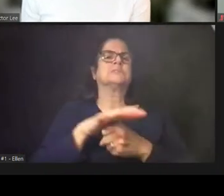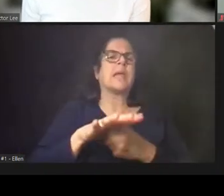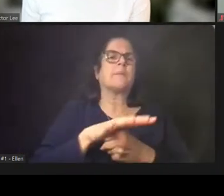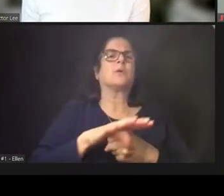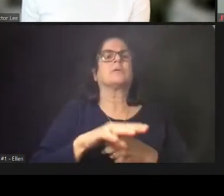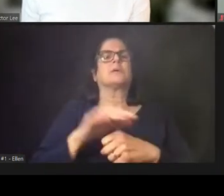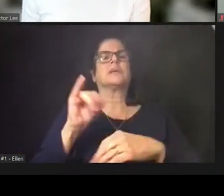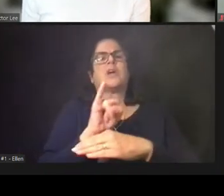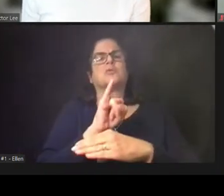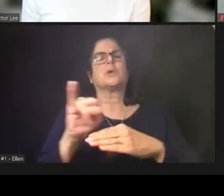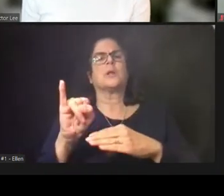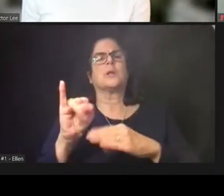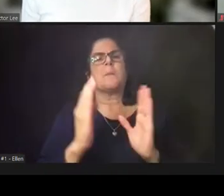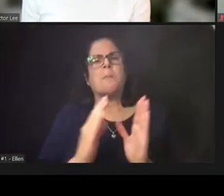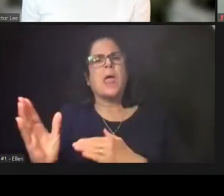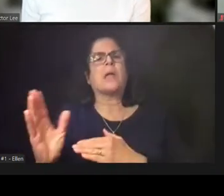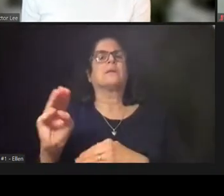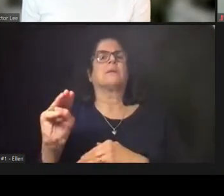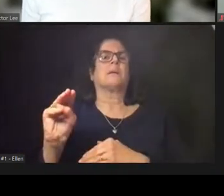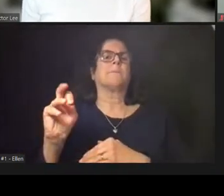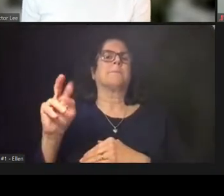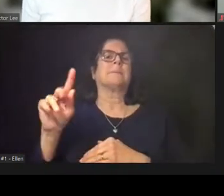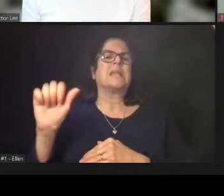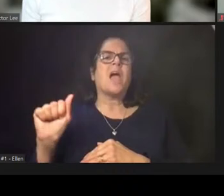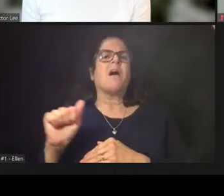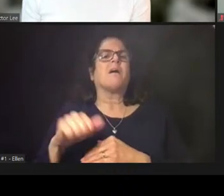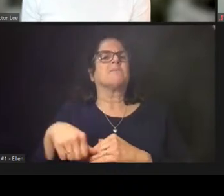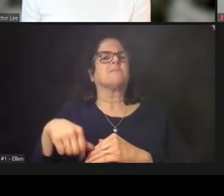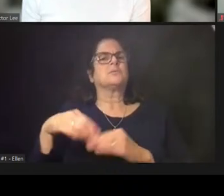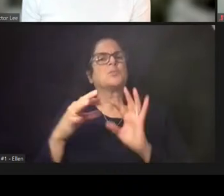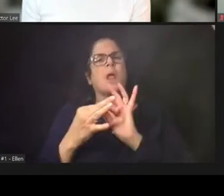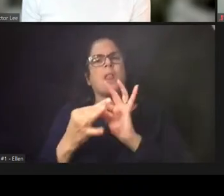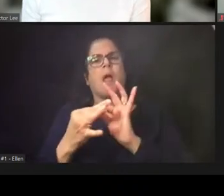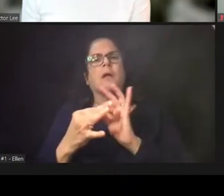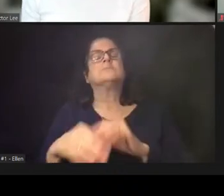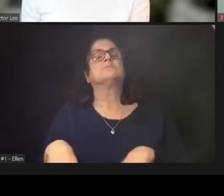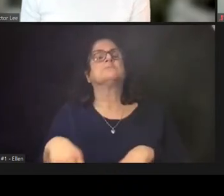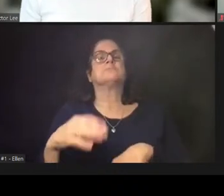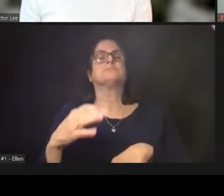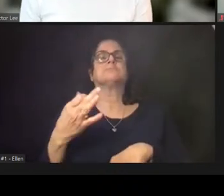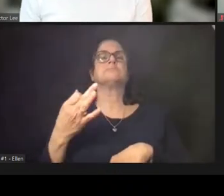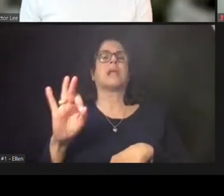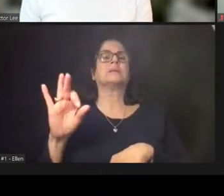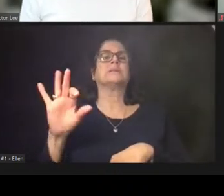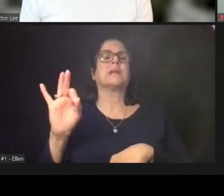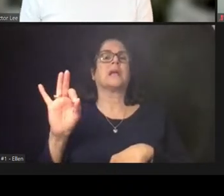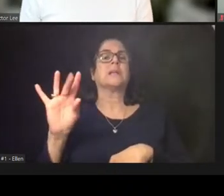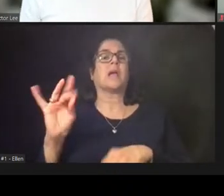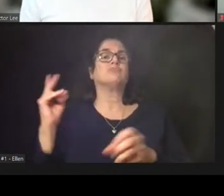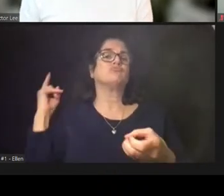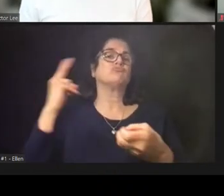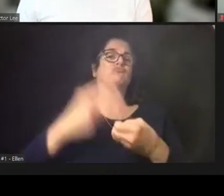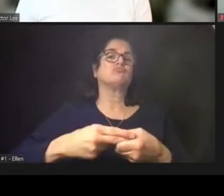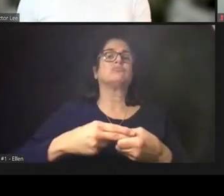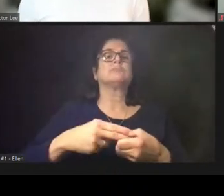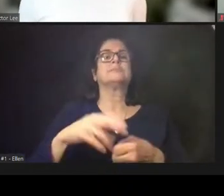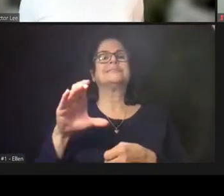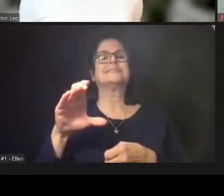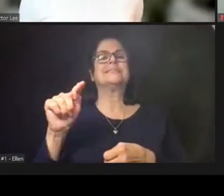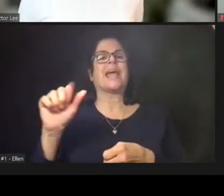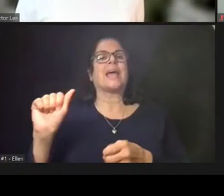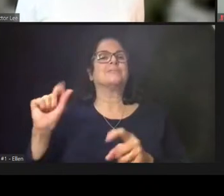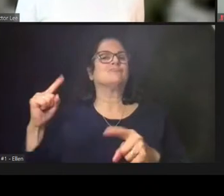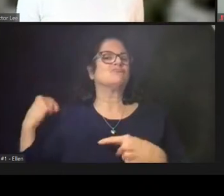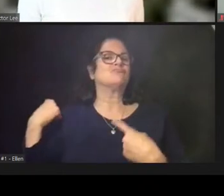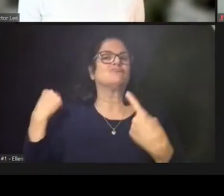Media Relations. In 1998, Greg joined the CTA, and since assuming that role, as you indicated, he has never missed